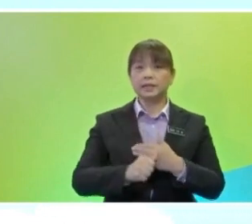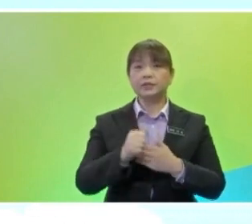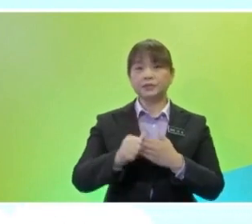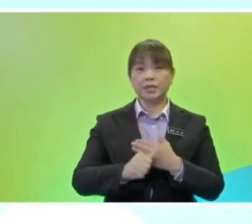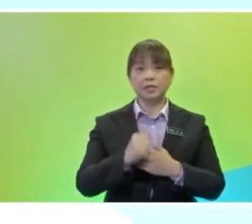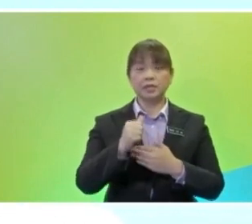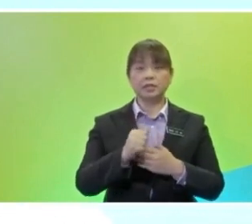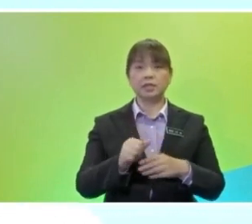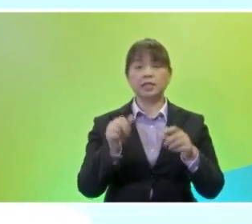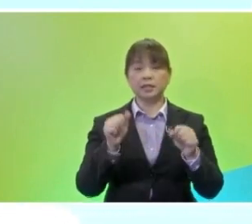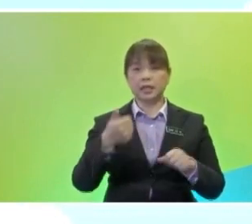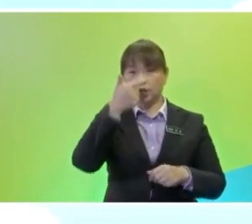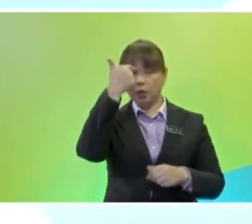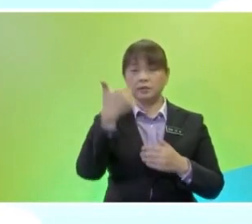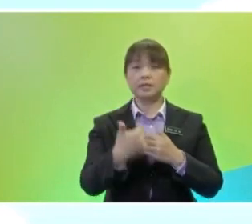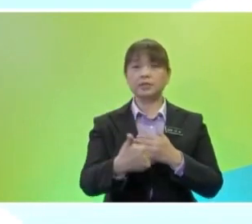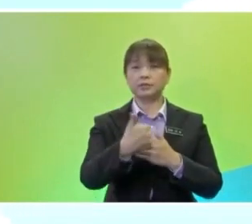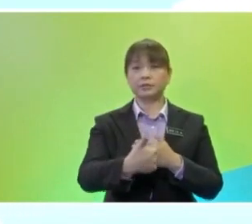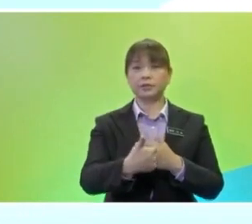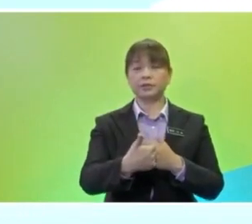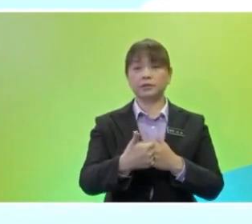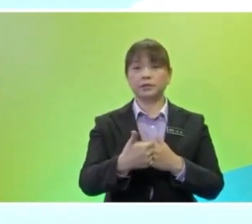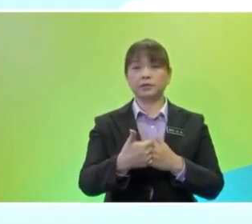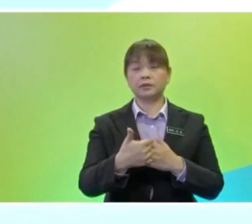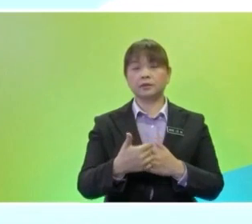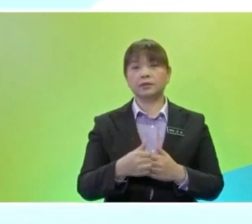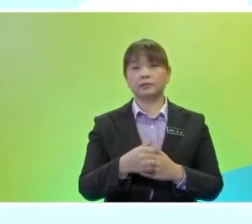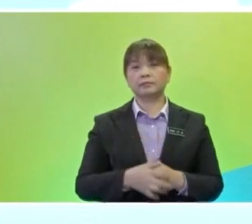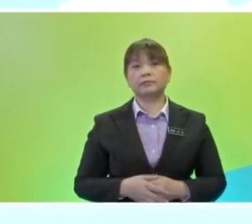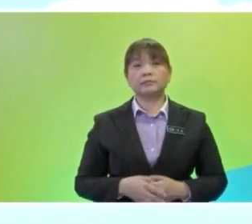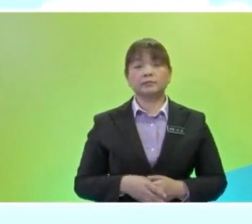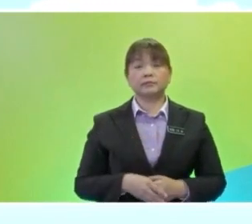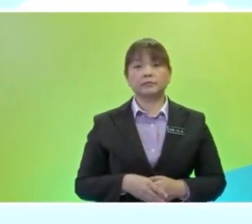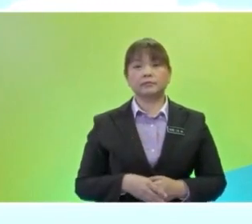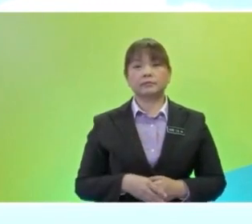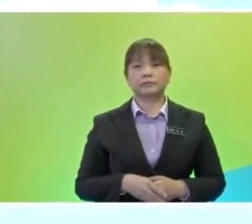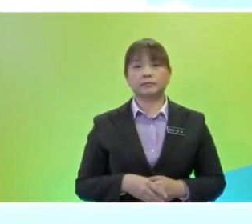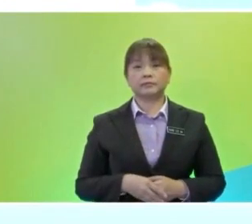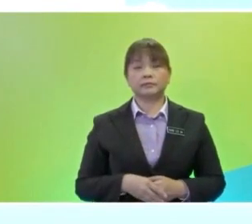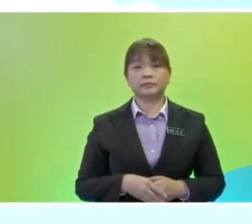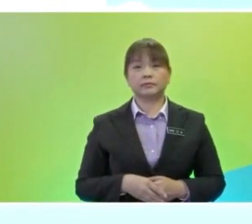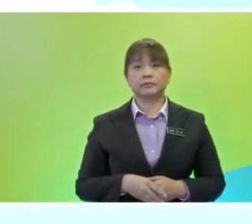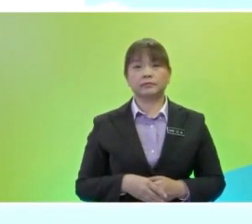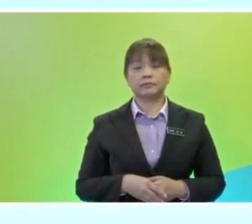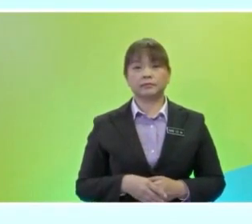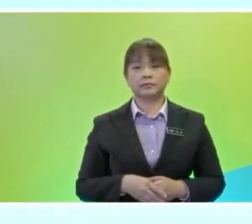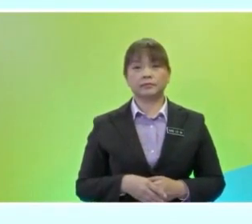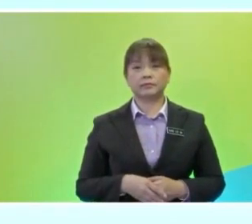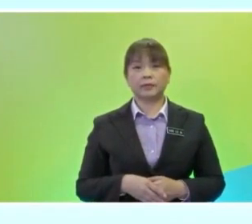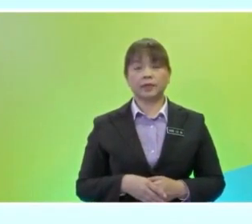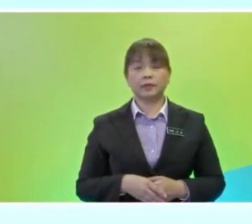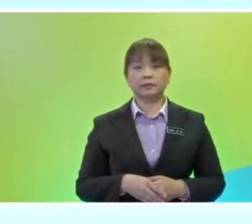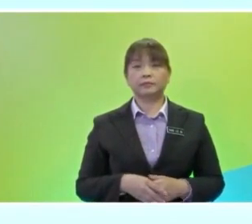can cause injury. Yes. Very good. Thank you, Sna. All right, that's a long word. Now, let's move on to